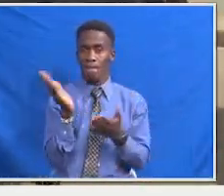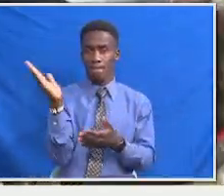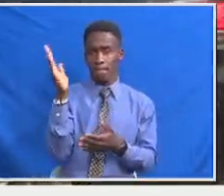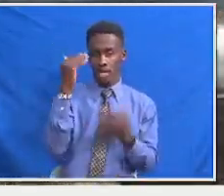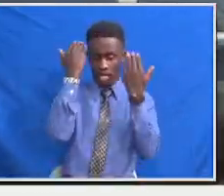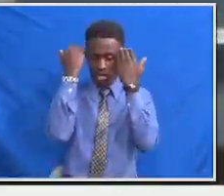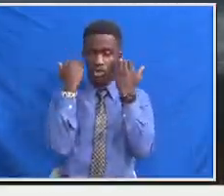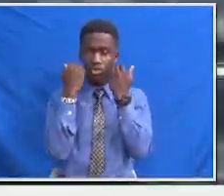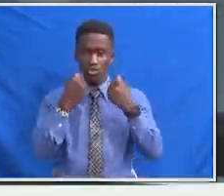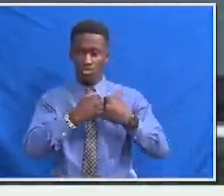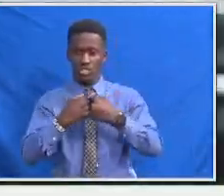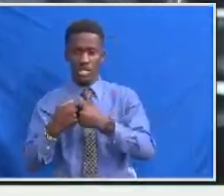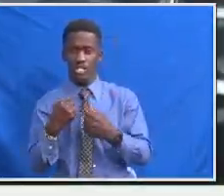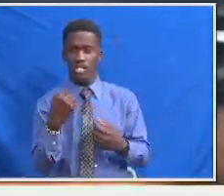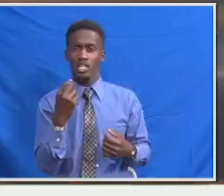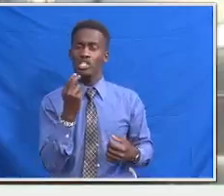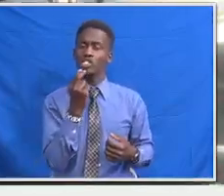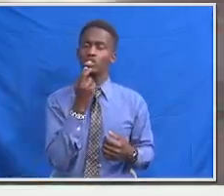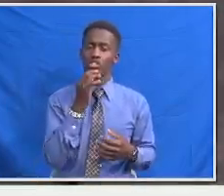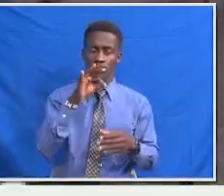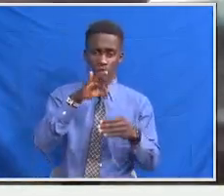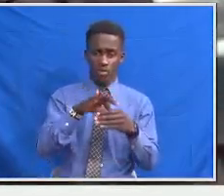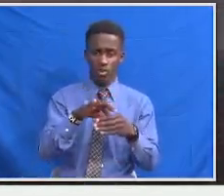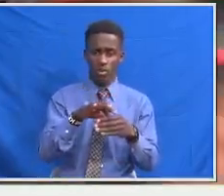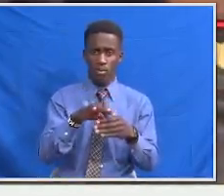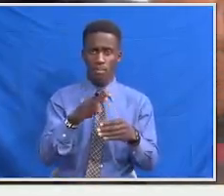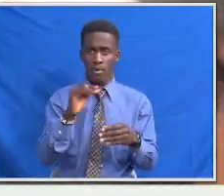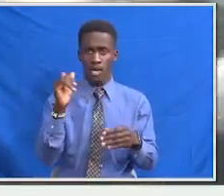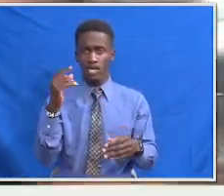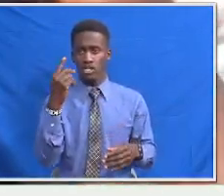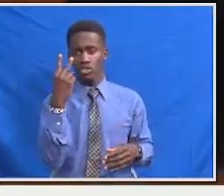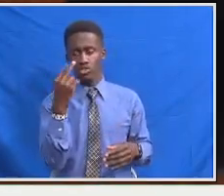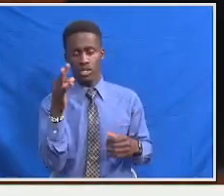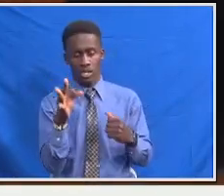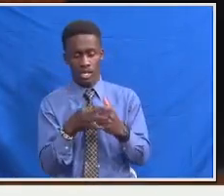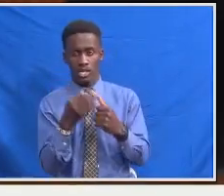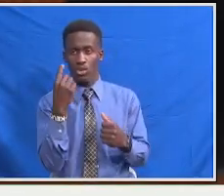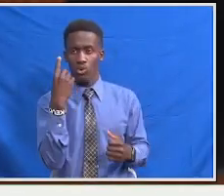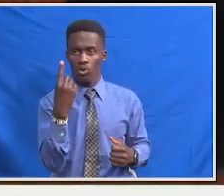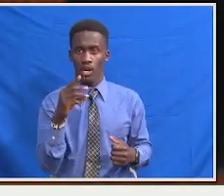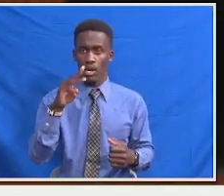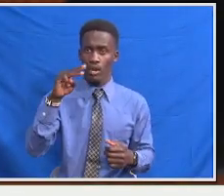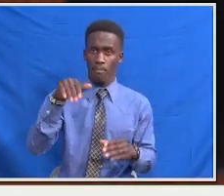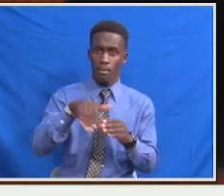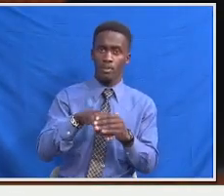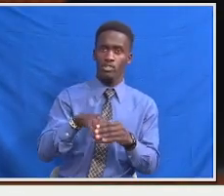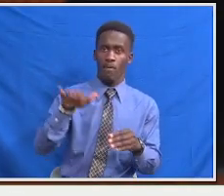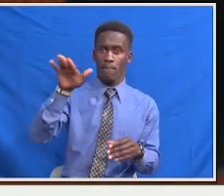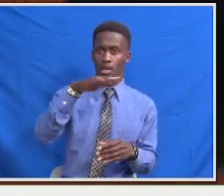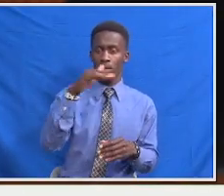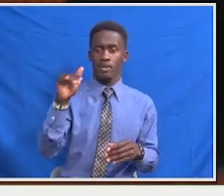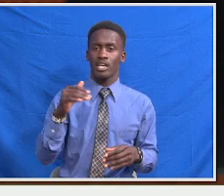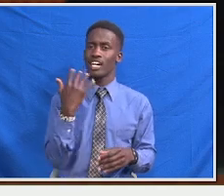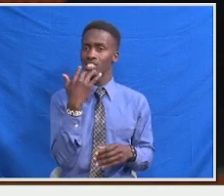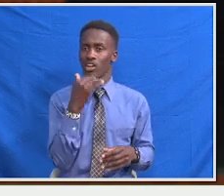to challenge Tuesday's vote by 281 MPs to impeach him. Yes. Gachagua, through his lead